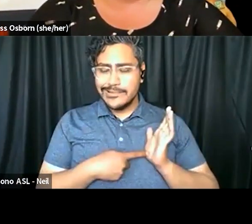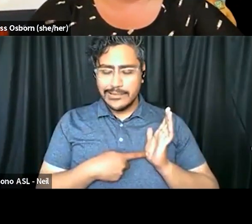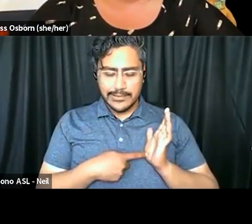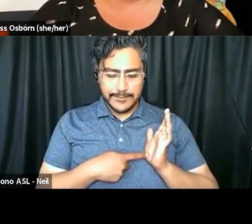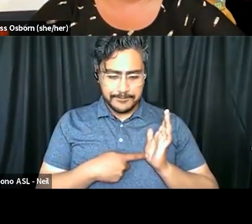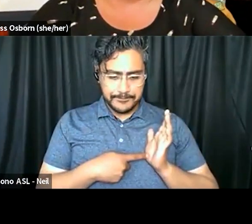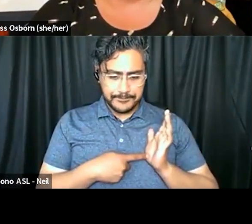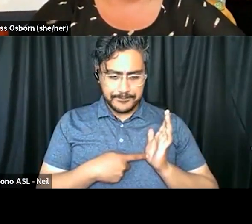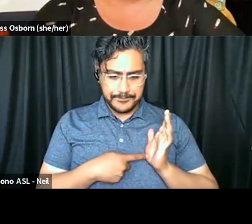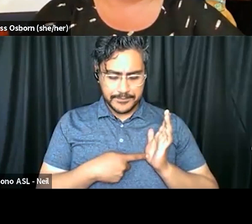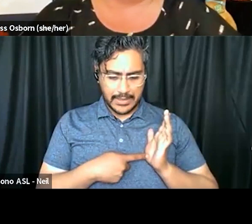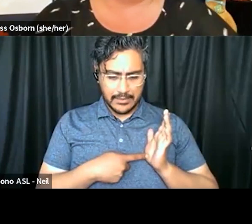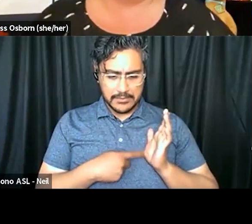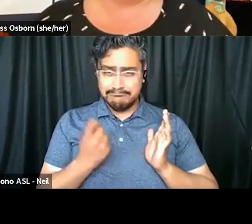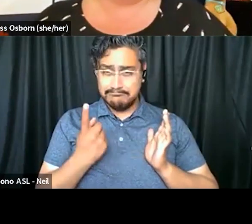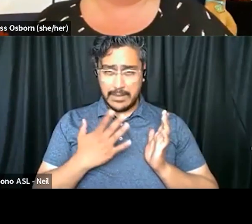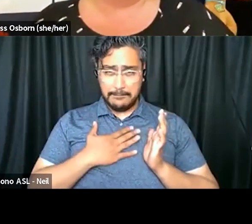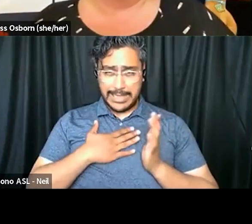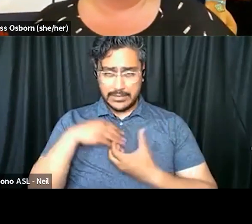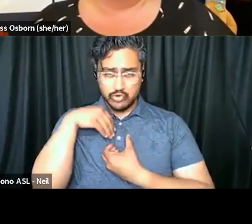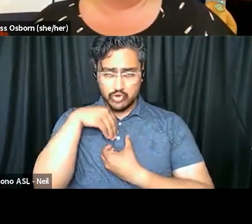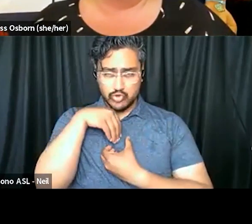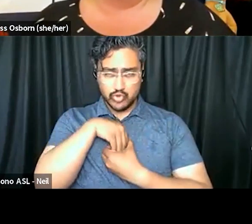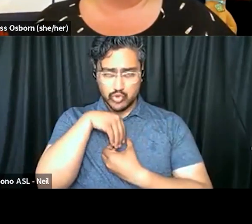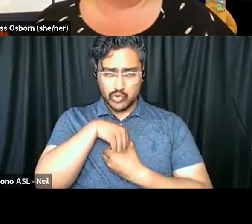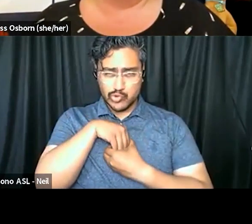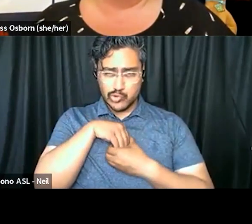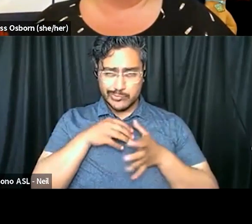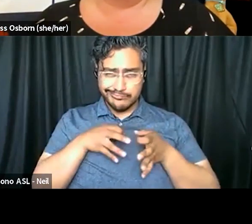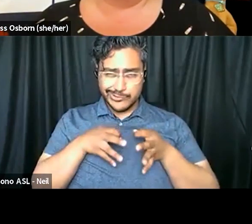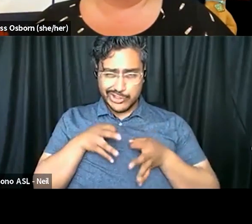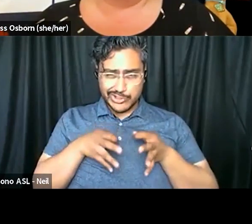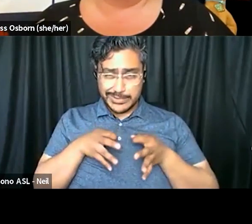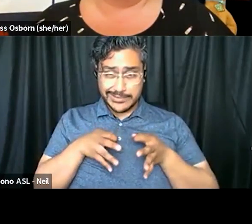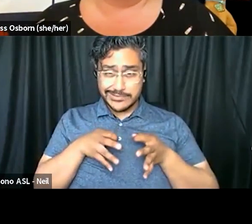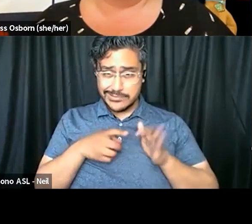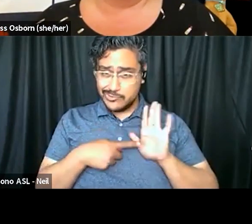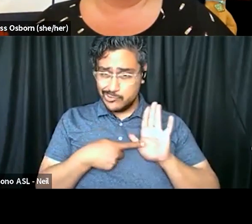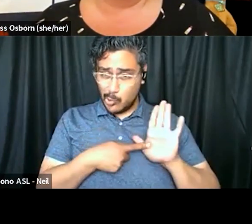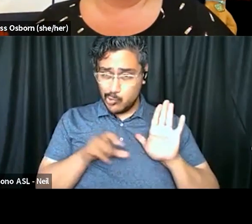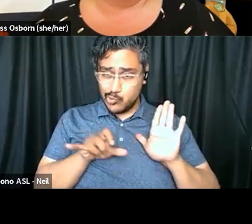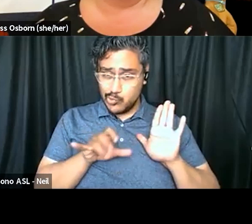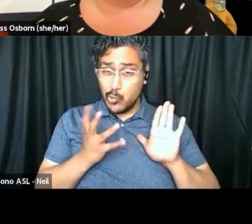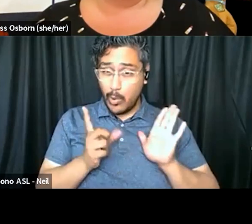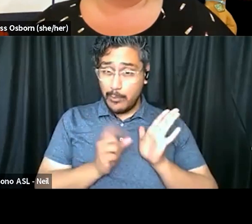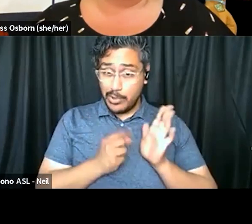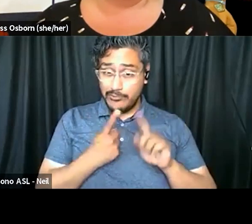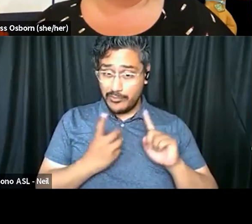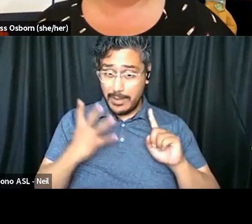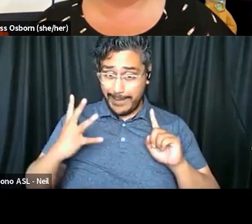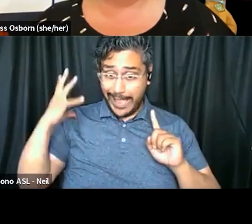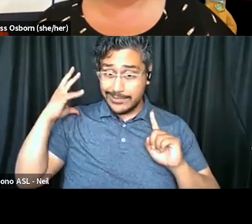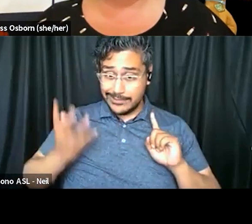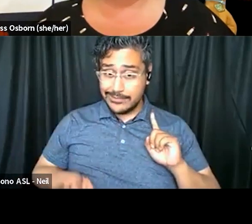even my internal prejudice are shown in what I've printed in past. I think there